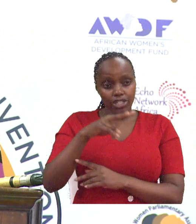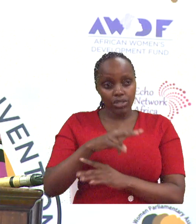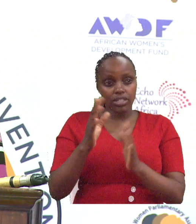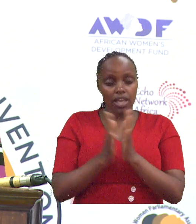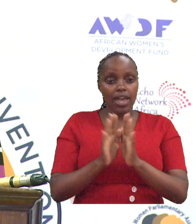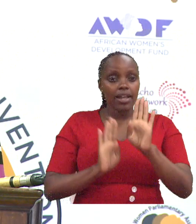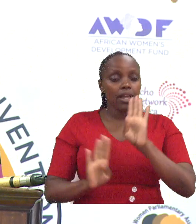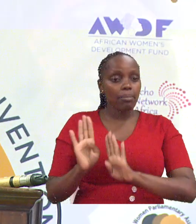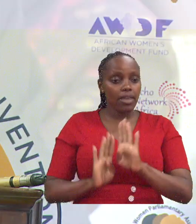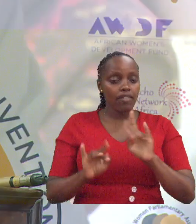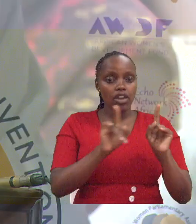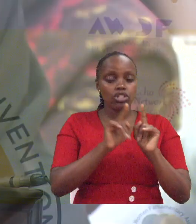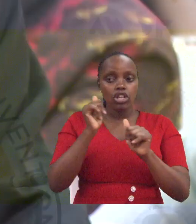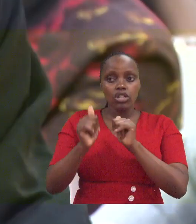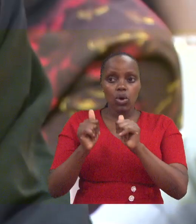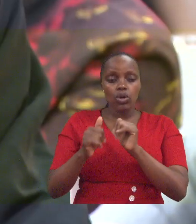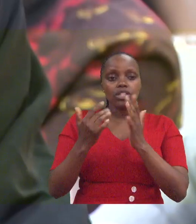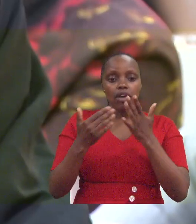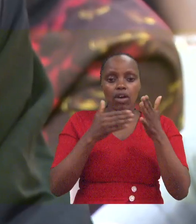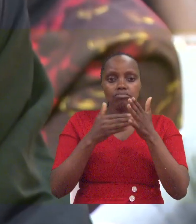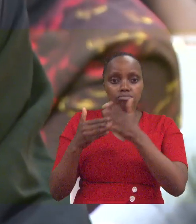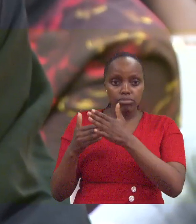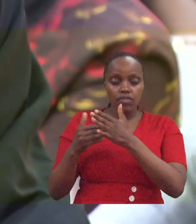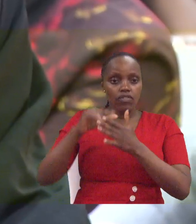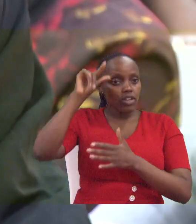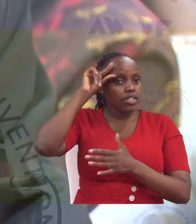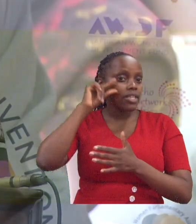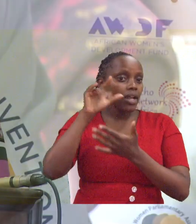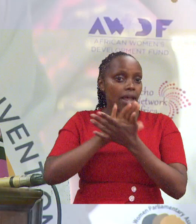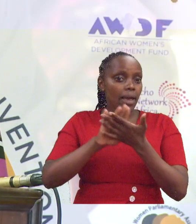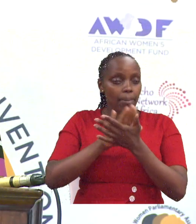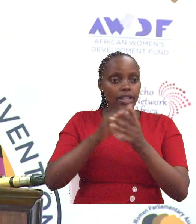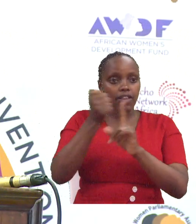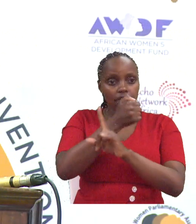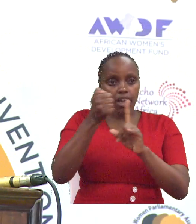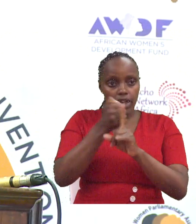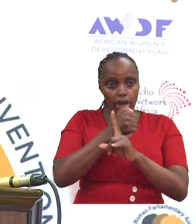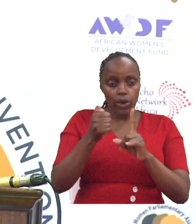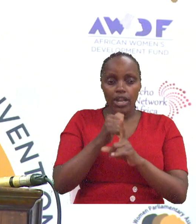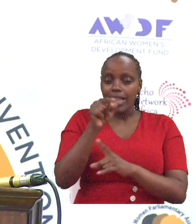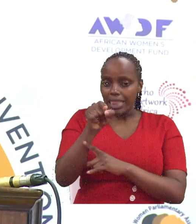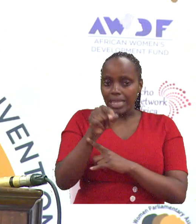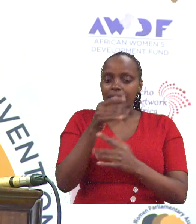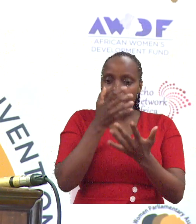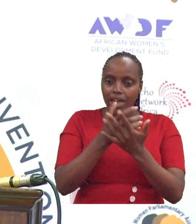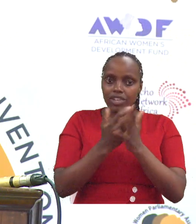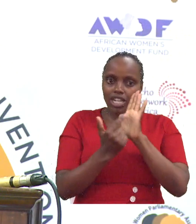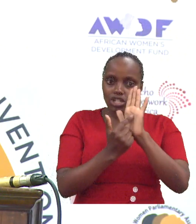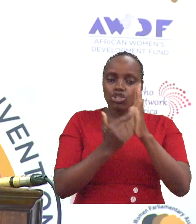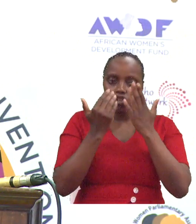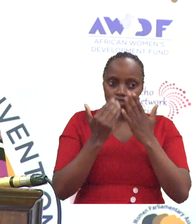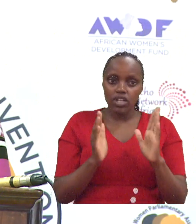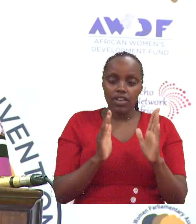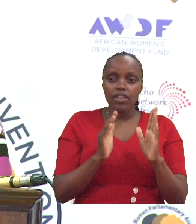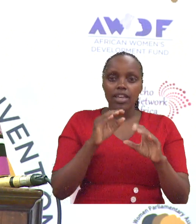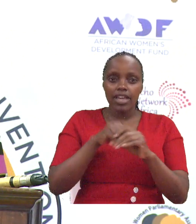and behaviors that prevent gender-based violence. This is evidenced in